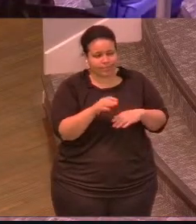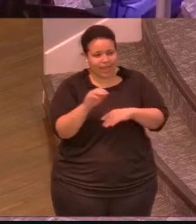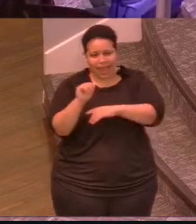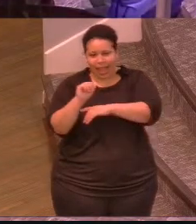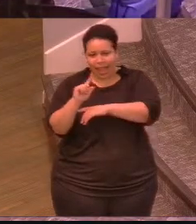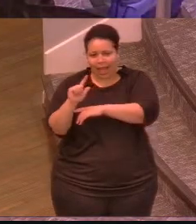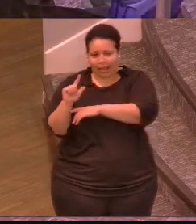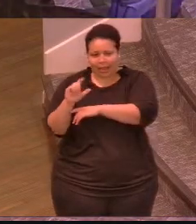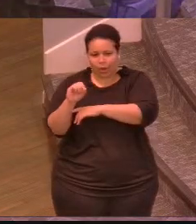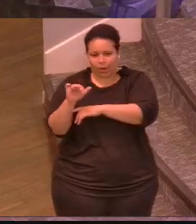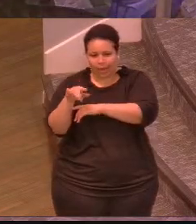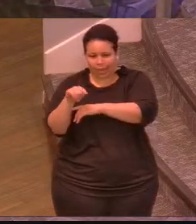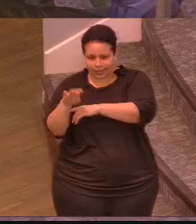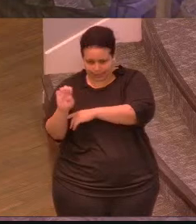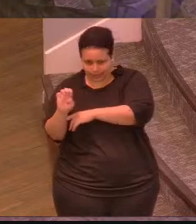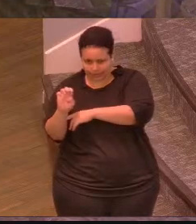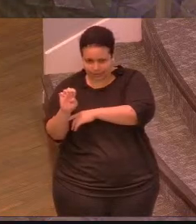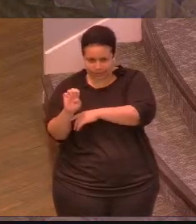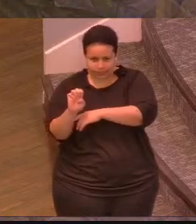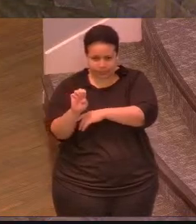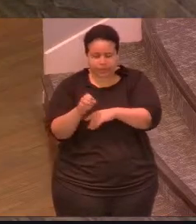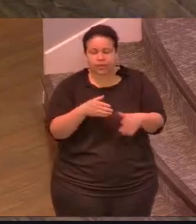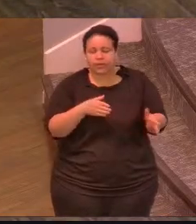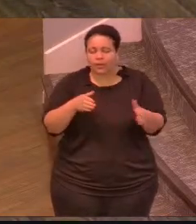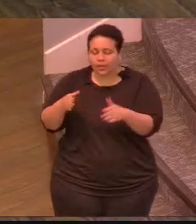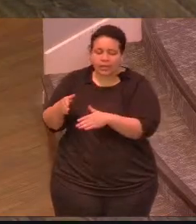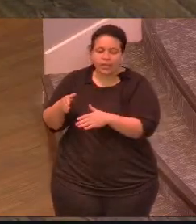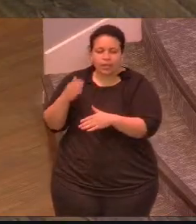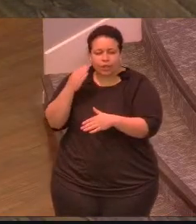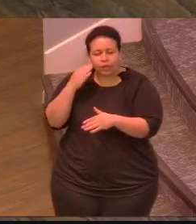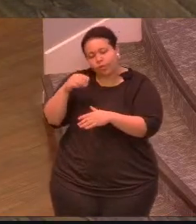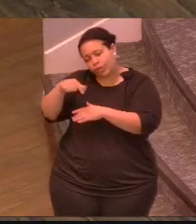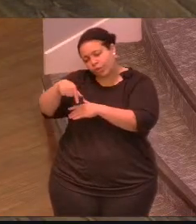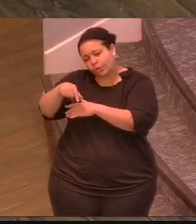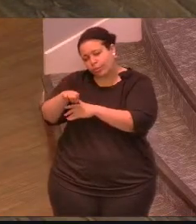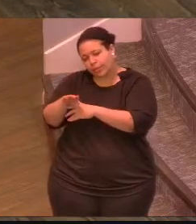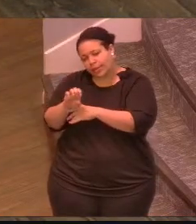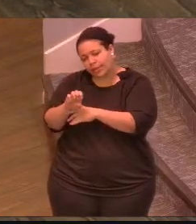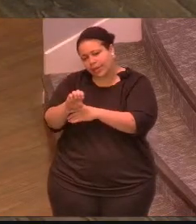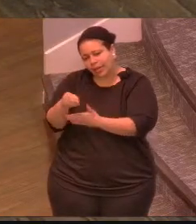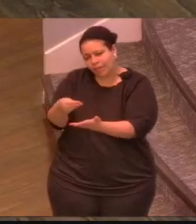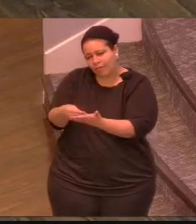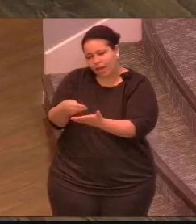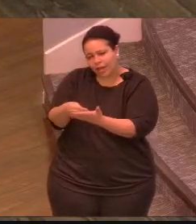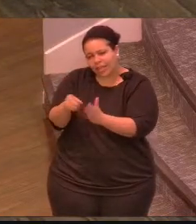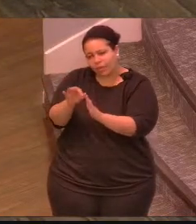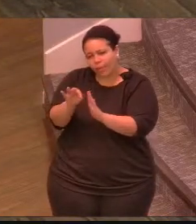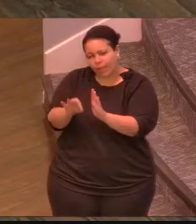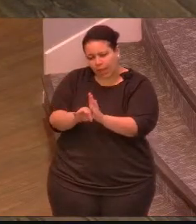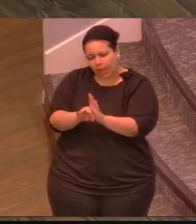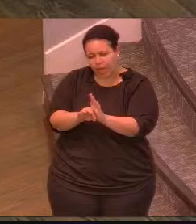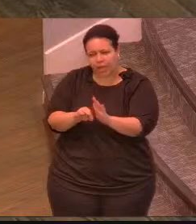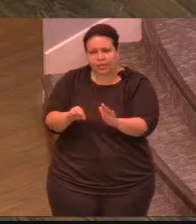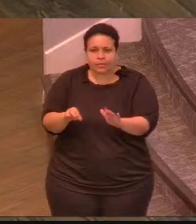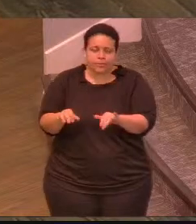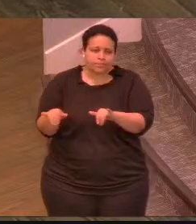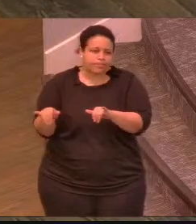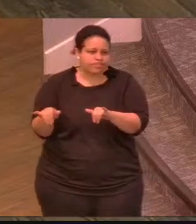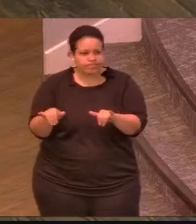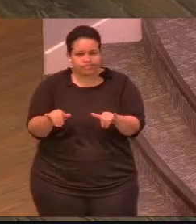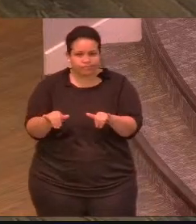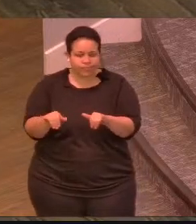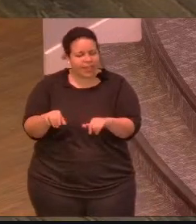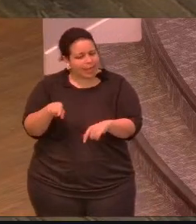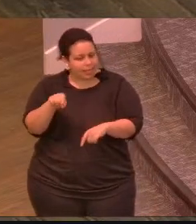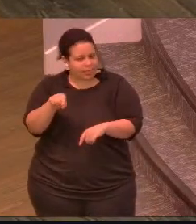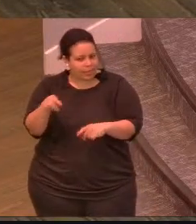It goes back to the QBE funding formula, and as long as we, their